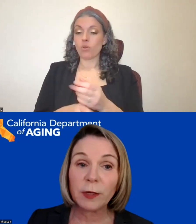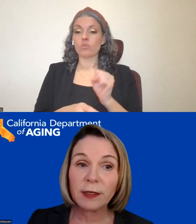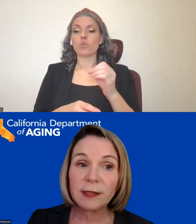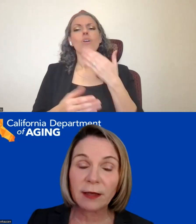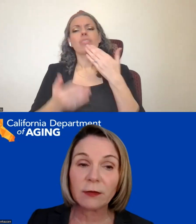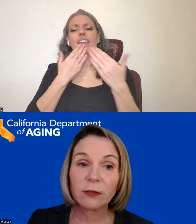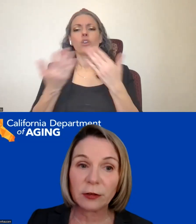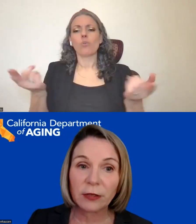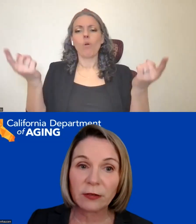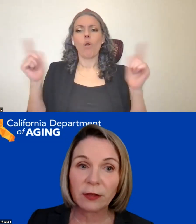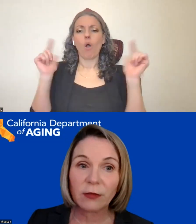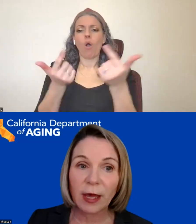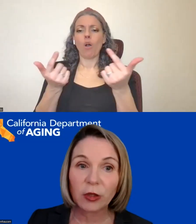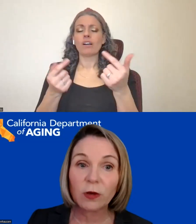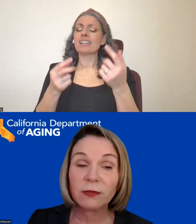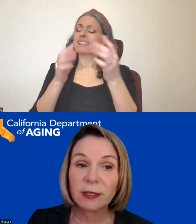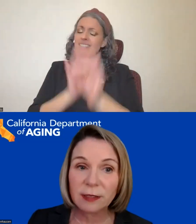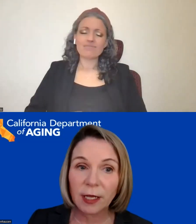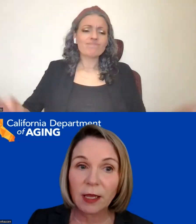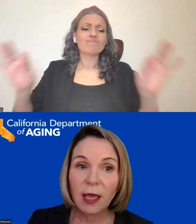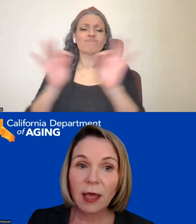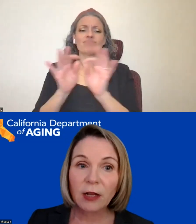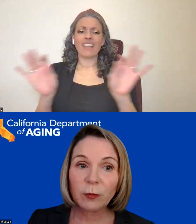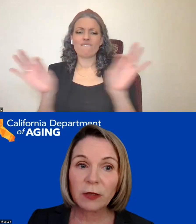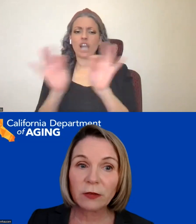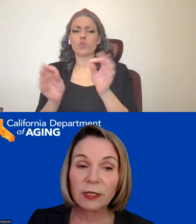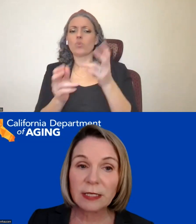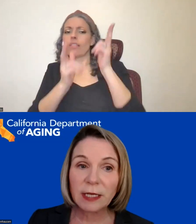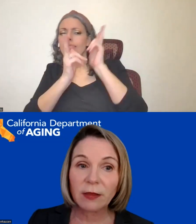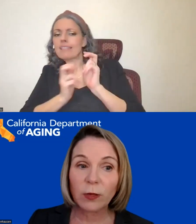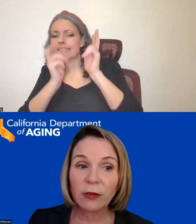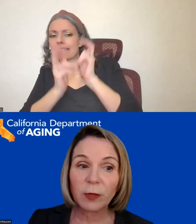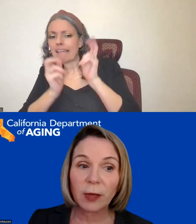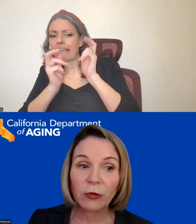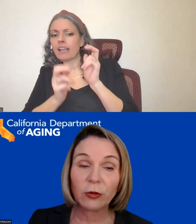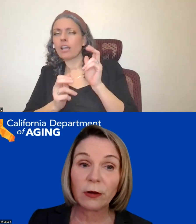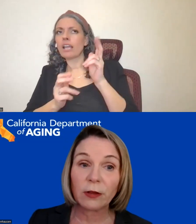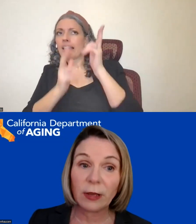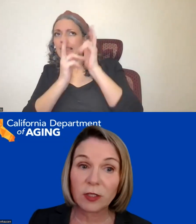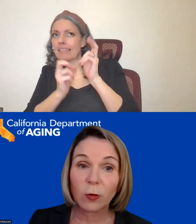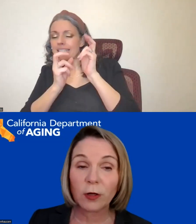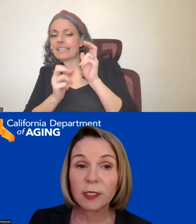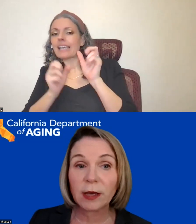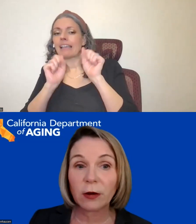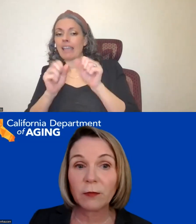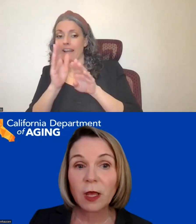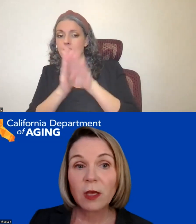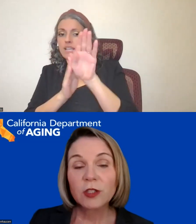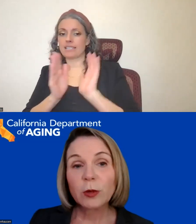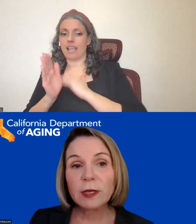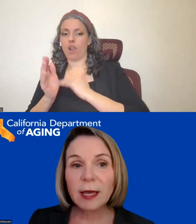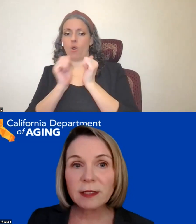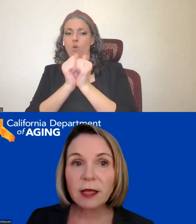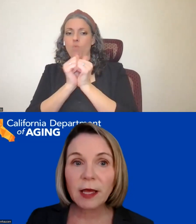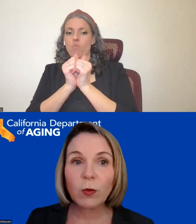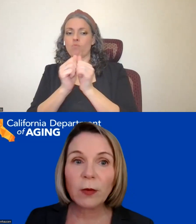and we really take seriously the value of listening. And it's because of listening that we have been able to advance our work together.